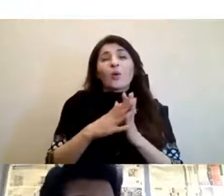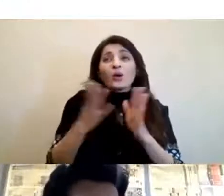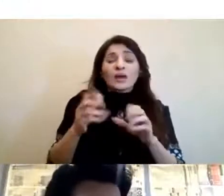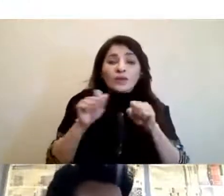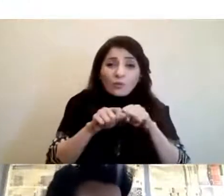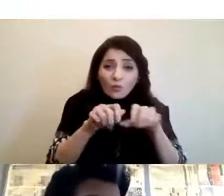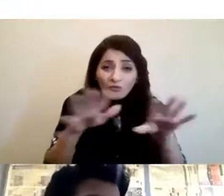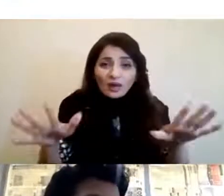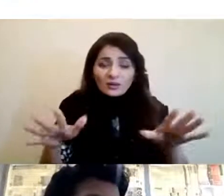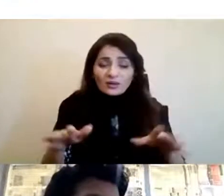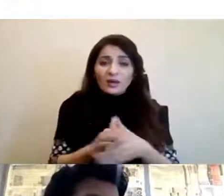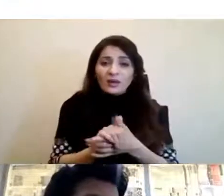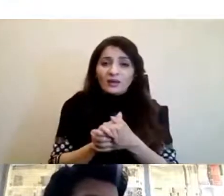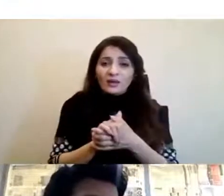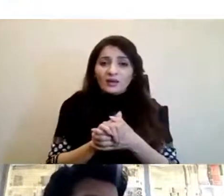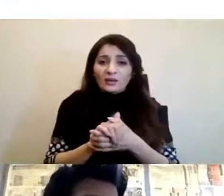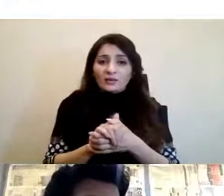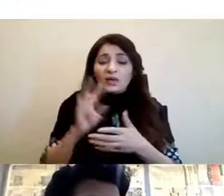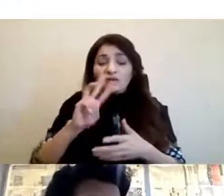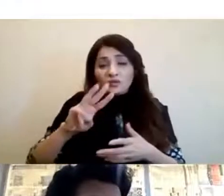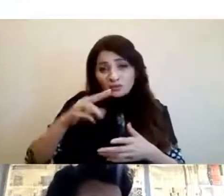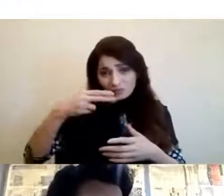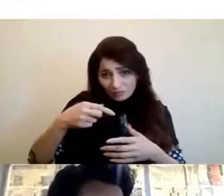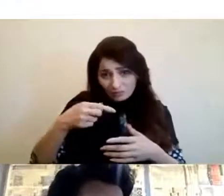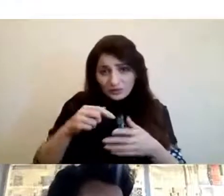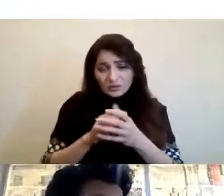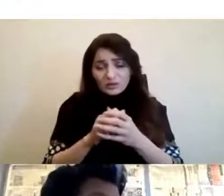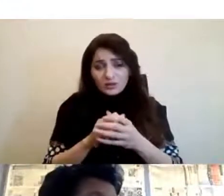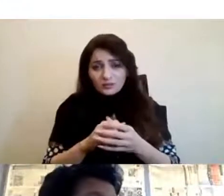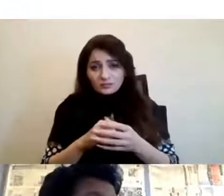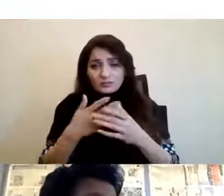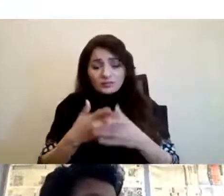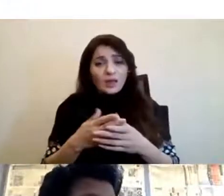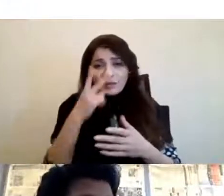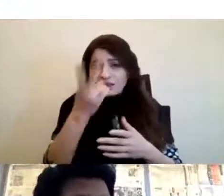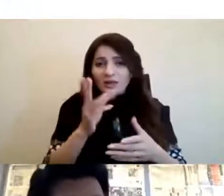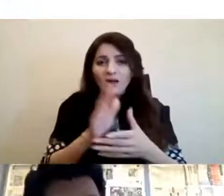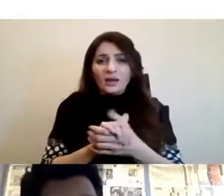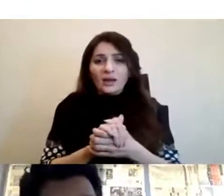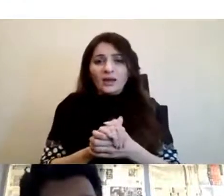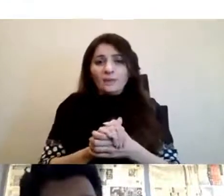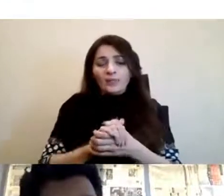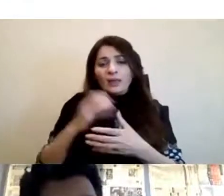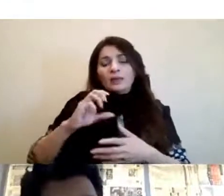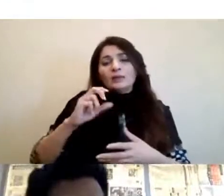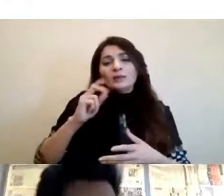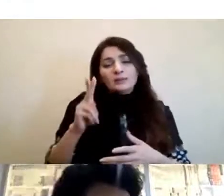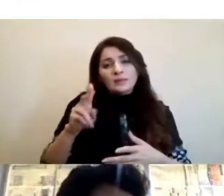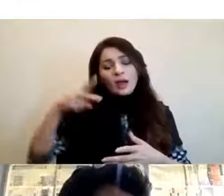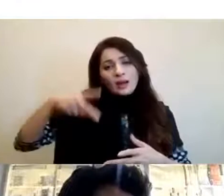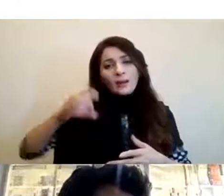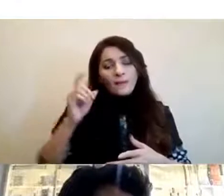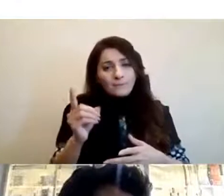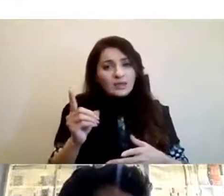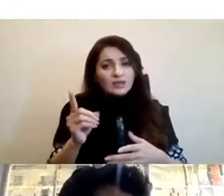on treaties, policies, and awareness amongst member states. So we've seen after the UNCRPD, especially in the Asia Pacific and Global